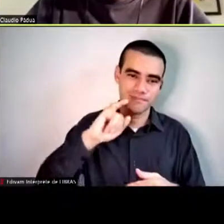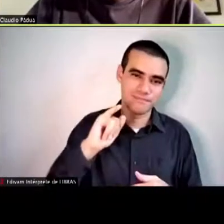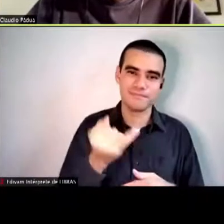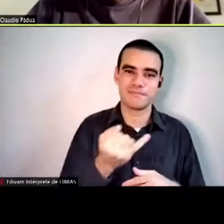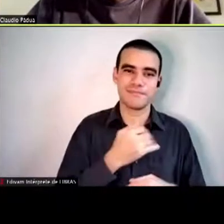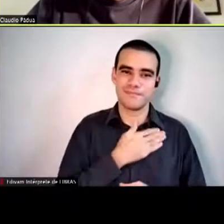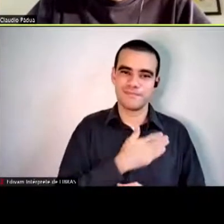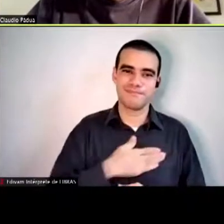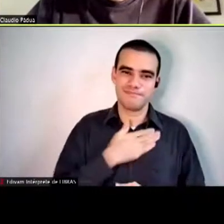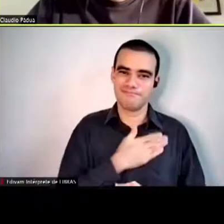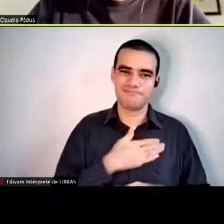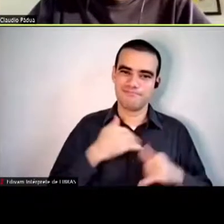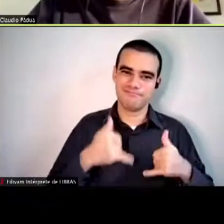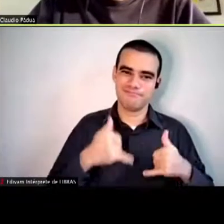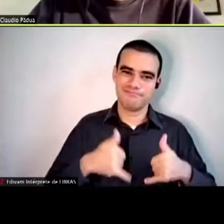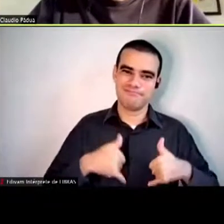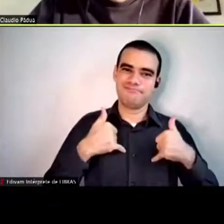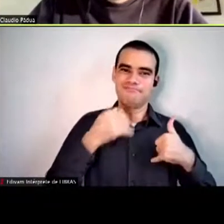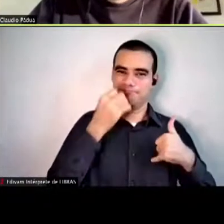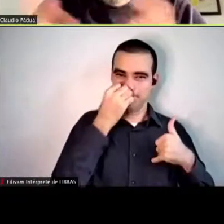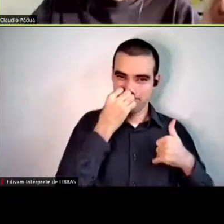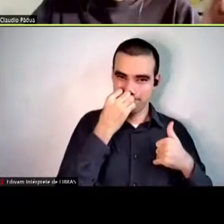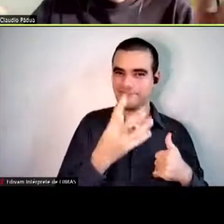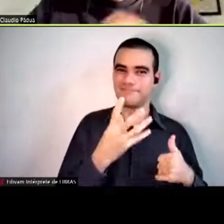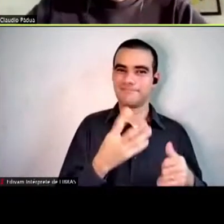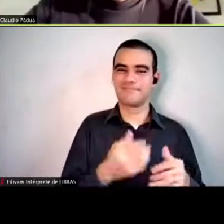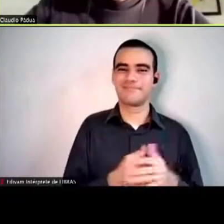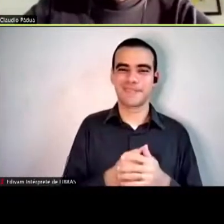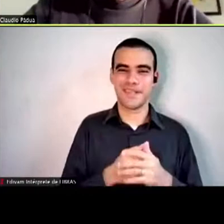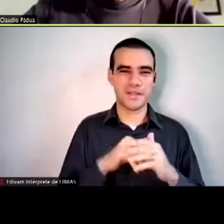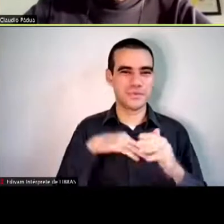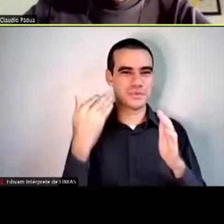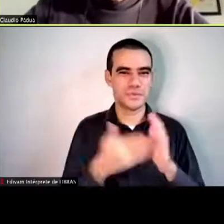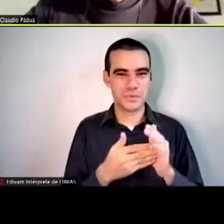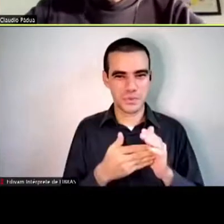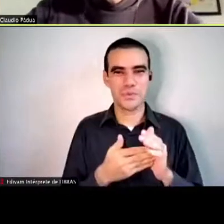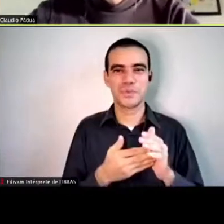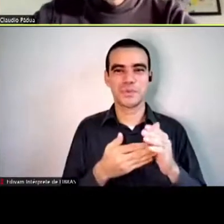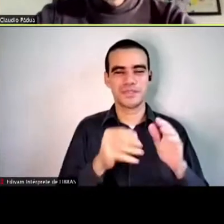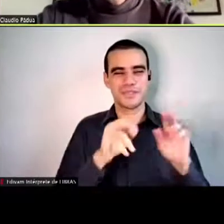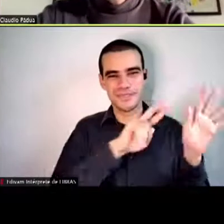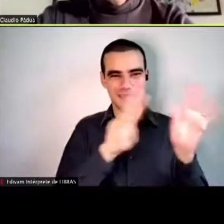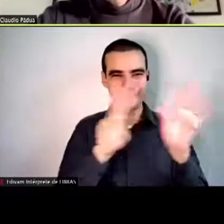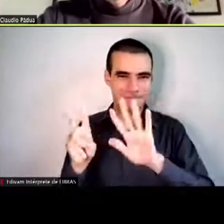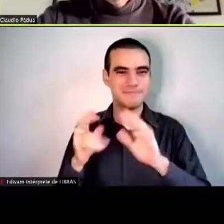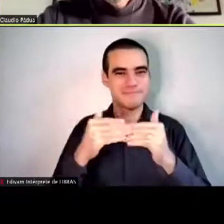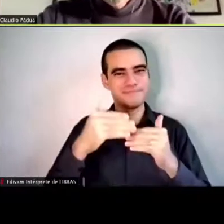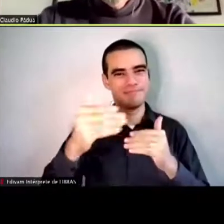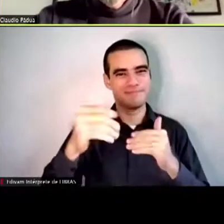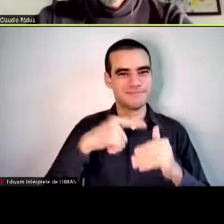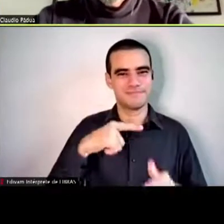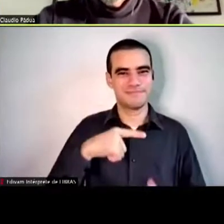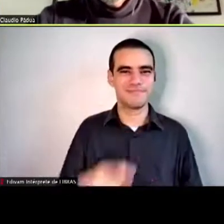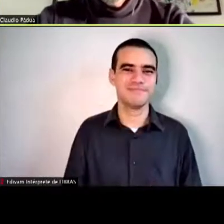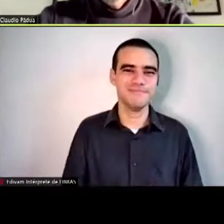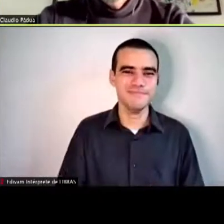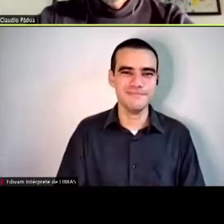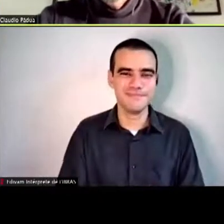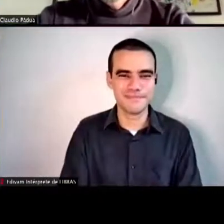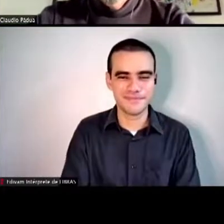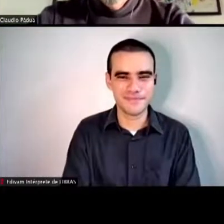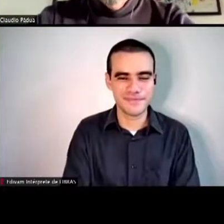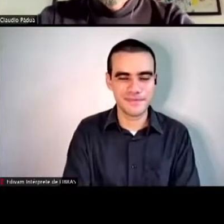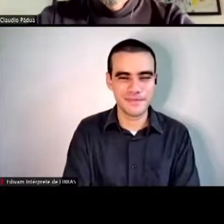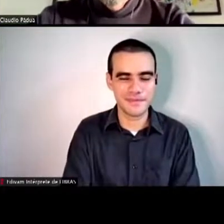opportunity and to be that I am very proud of this event in these 2 weeks of events that we